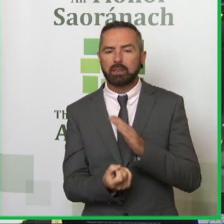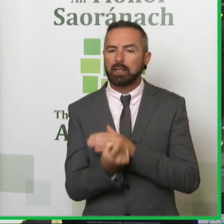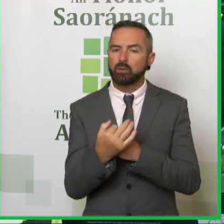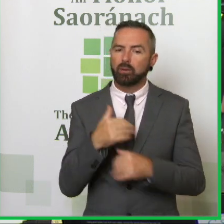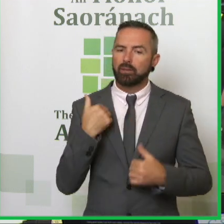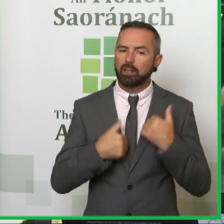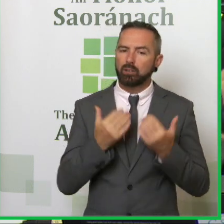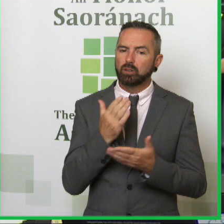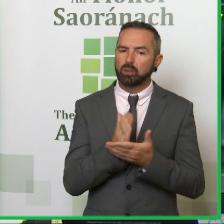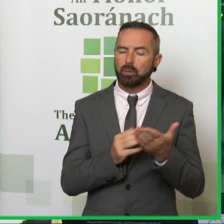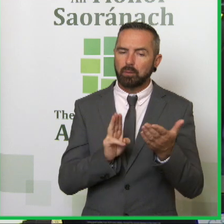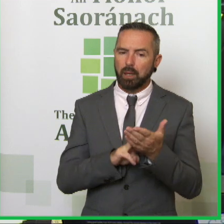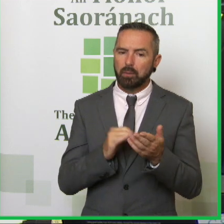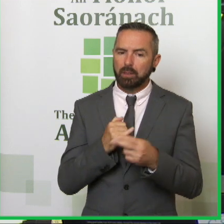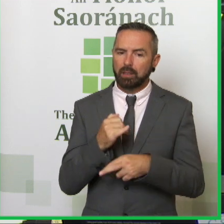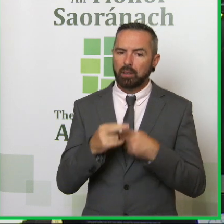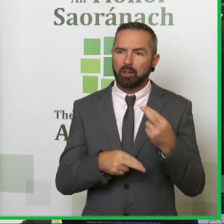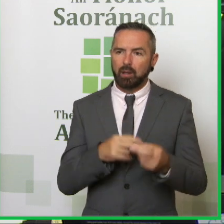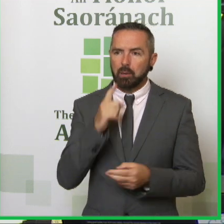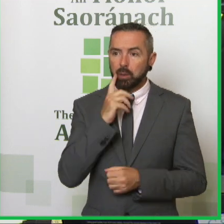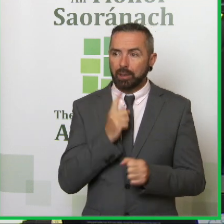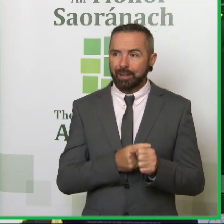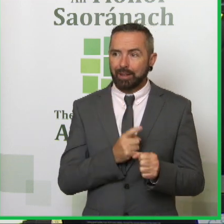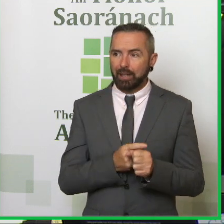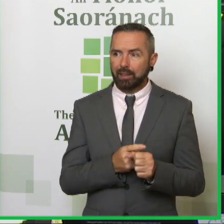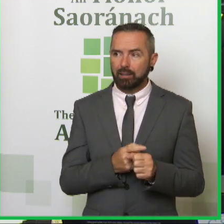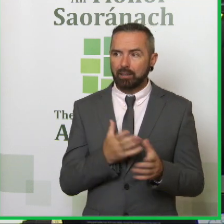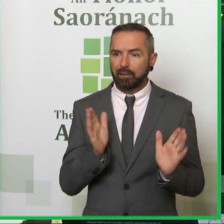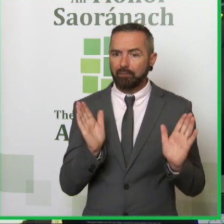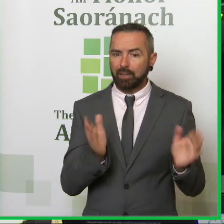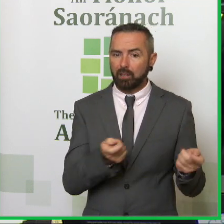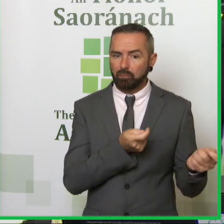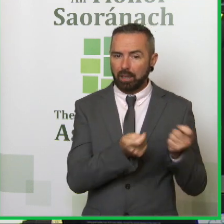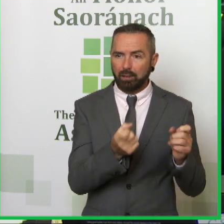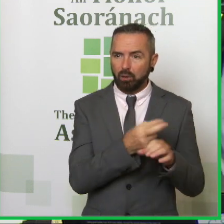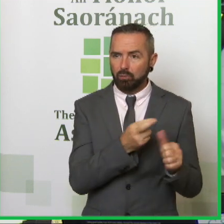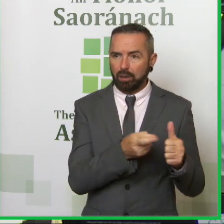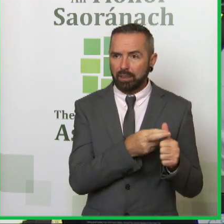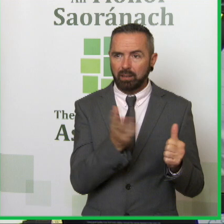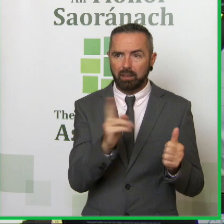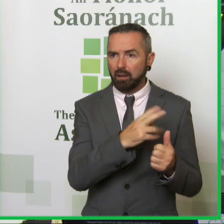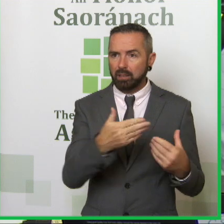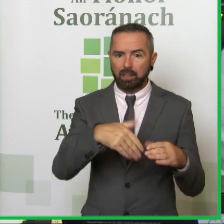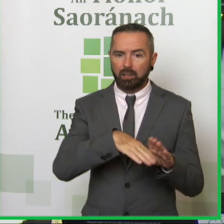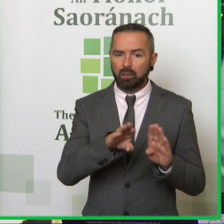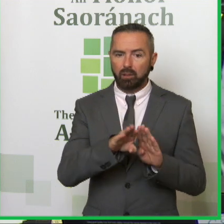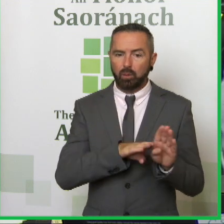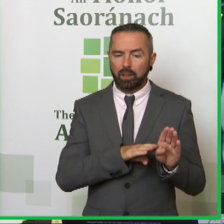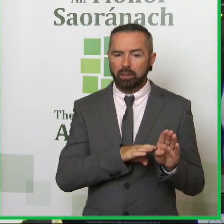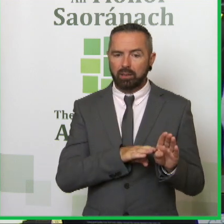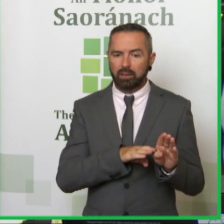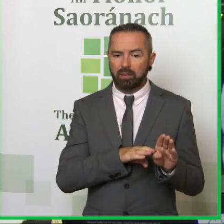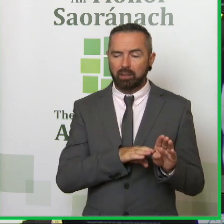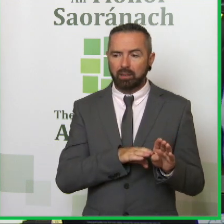interest to certain members in the room here. But again, it's clearly different from the terms of reference, which called on looking at the harmful impacts